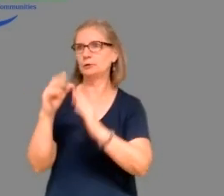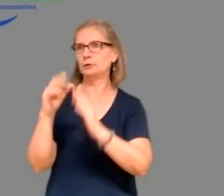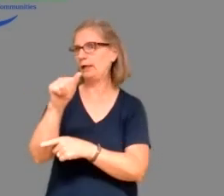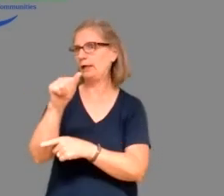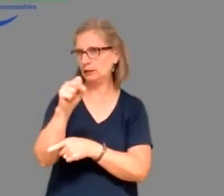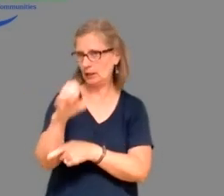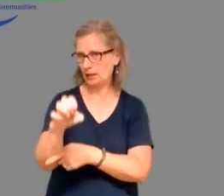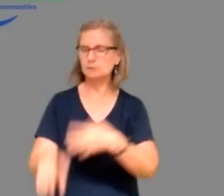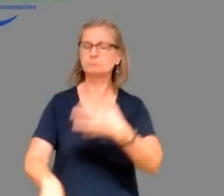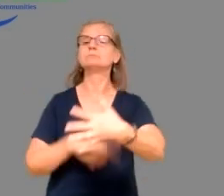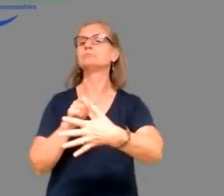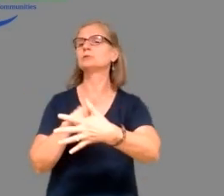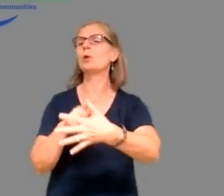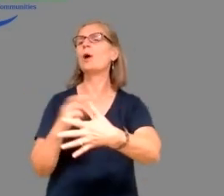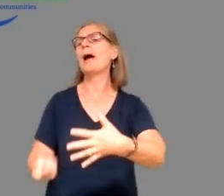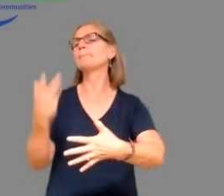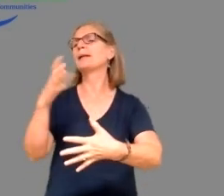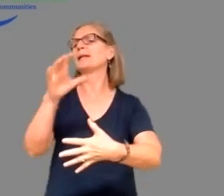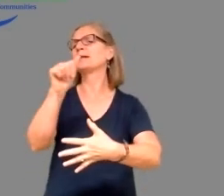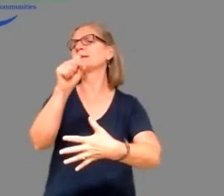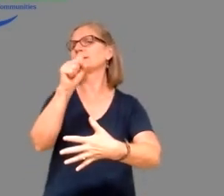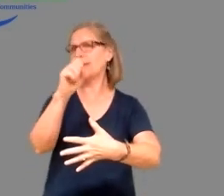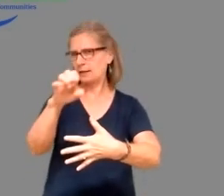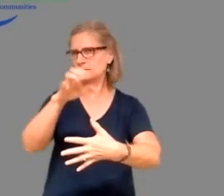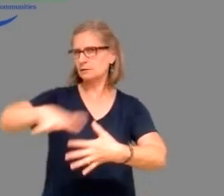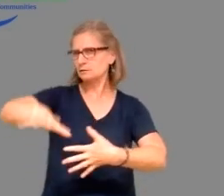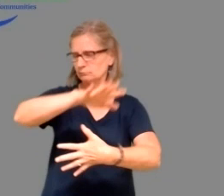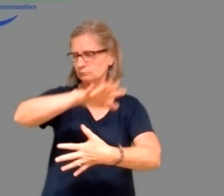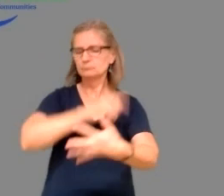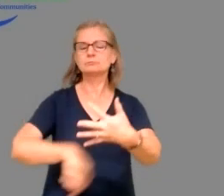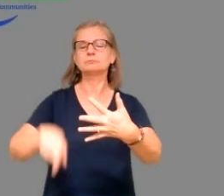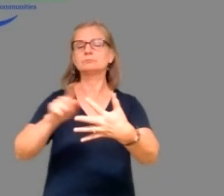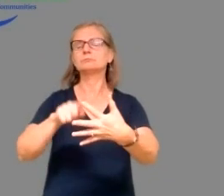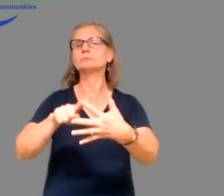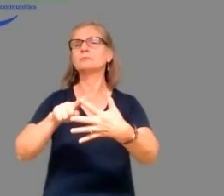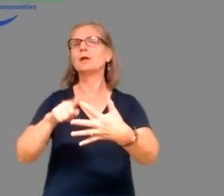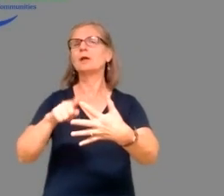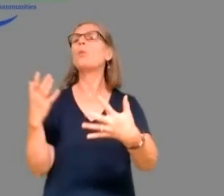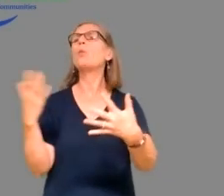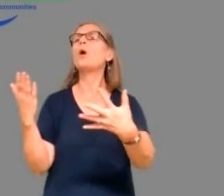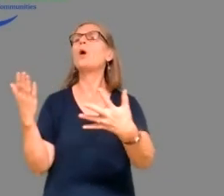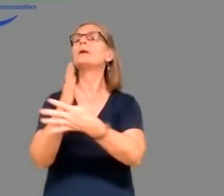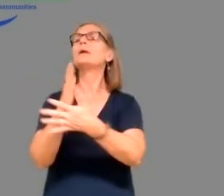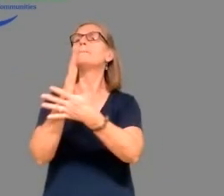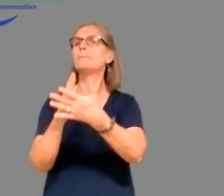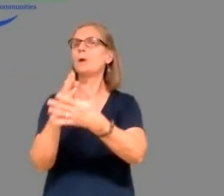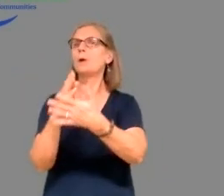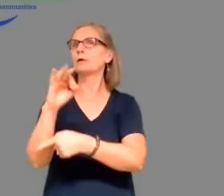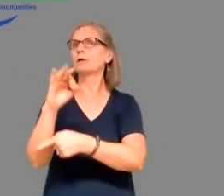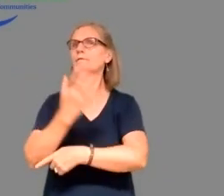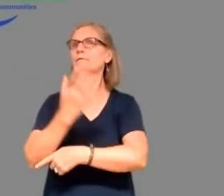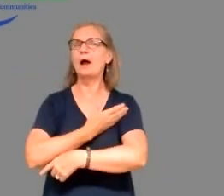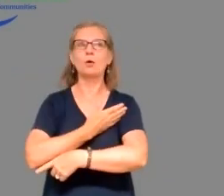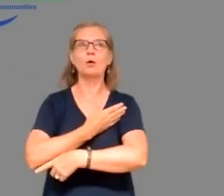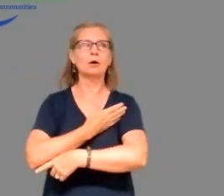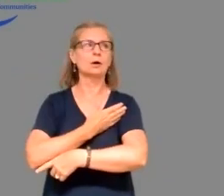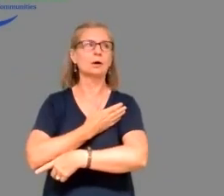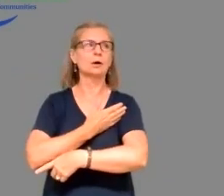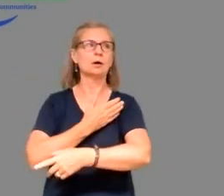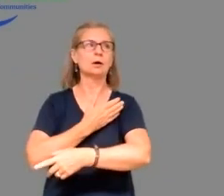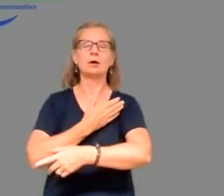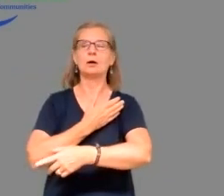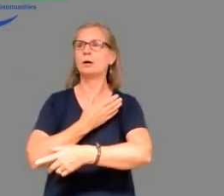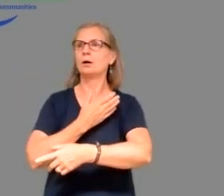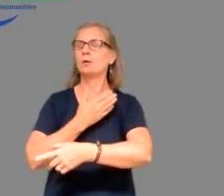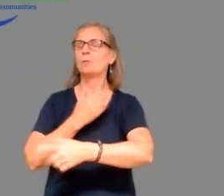add what is the proportion of our community residents where they are